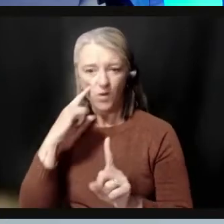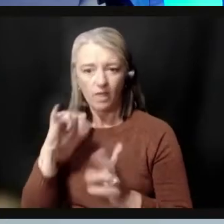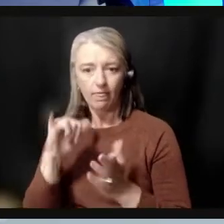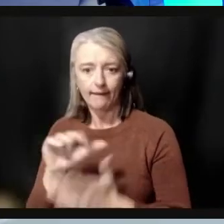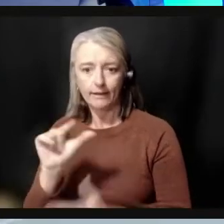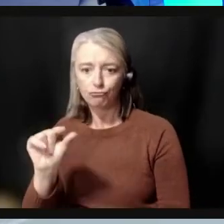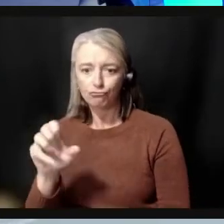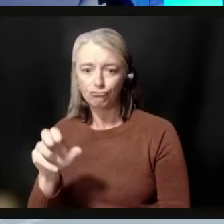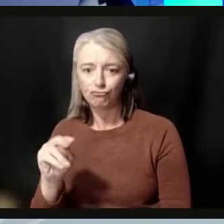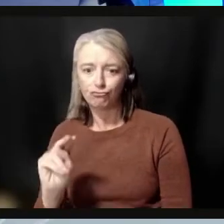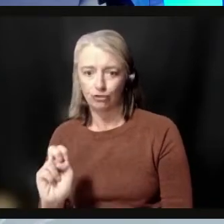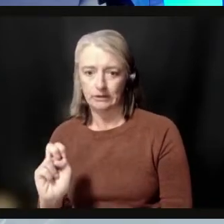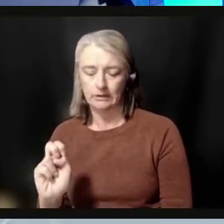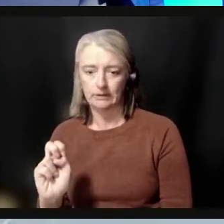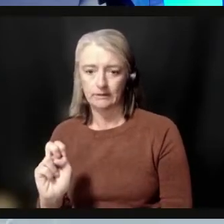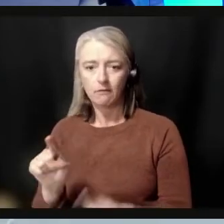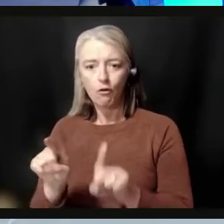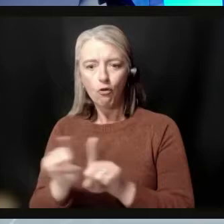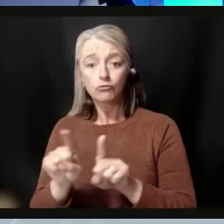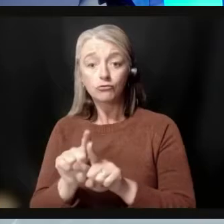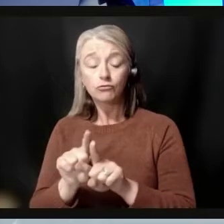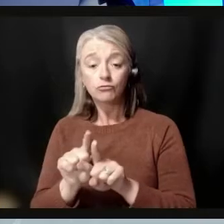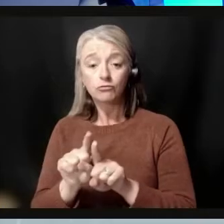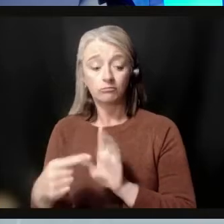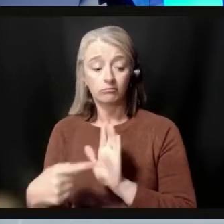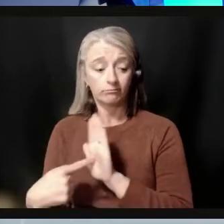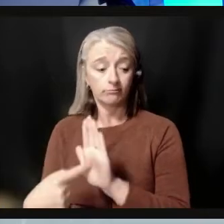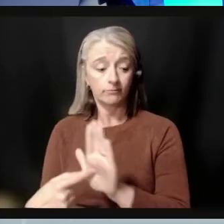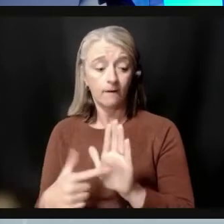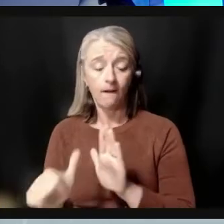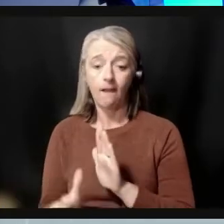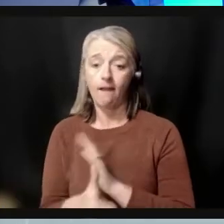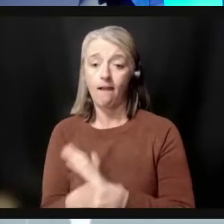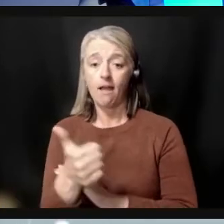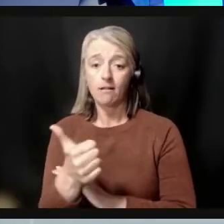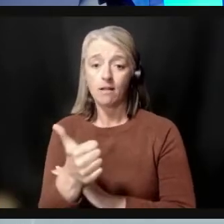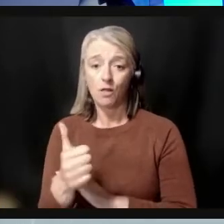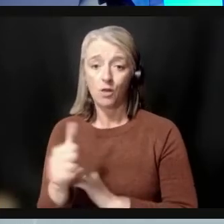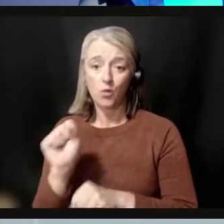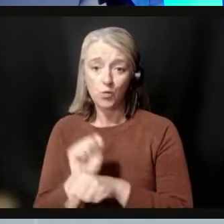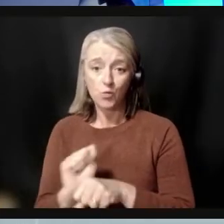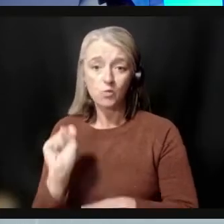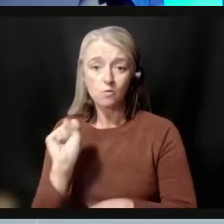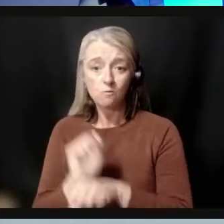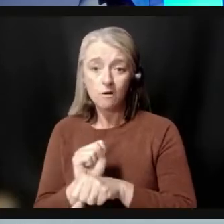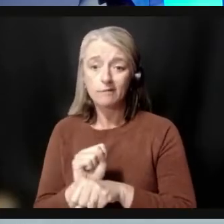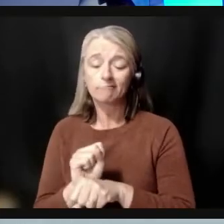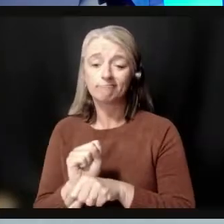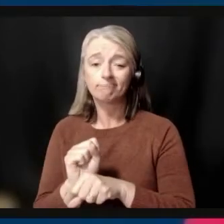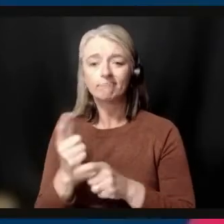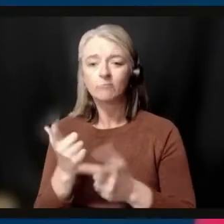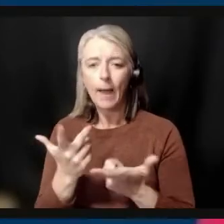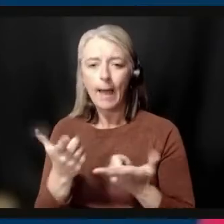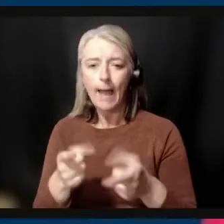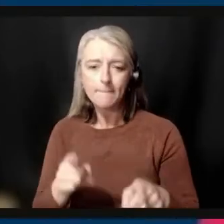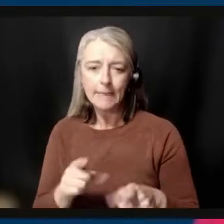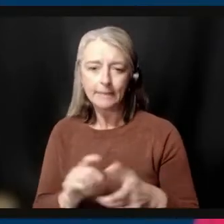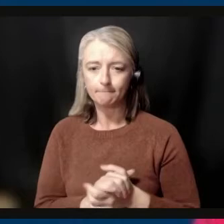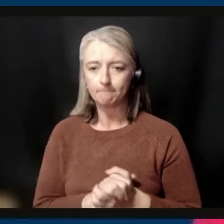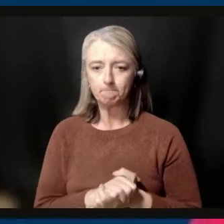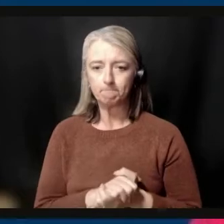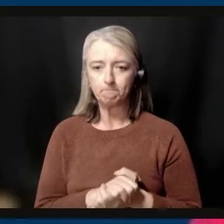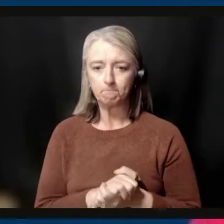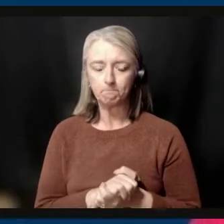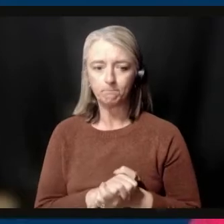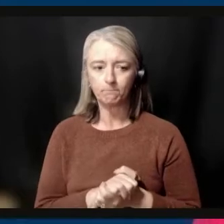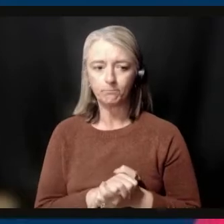then that prompted a whole nother workup. And could you tell us a little bit about that? Sure.